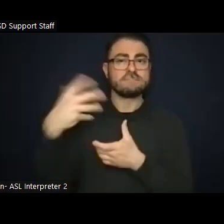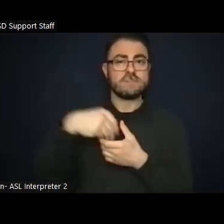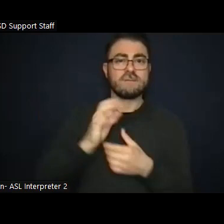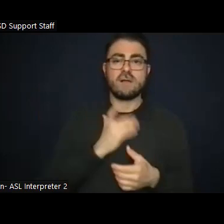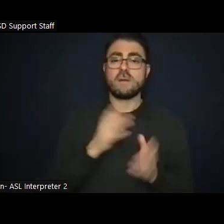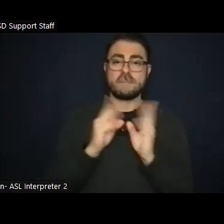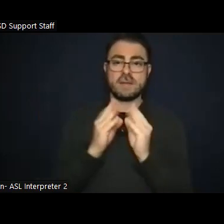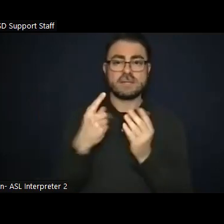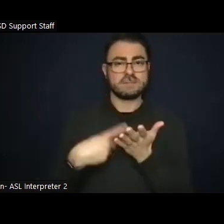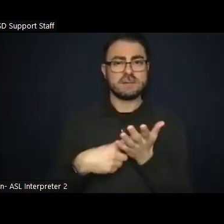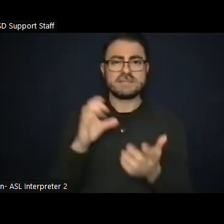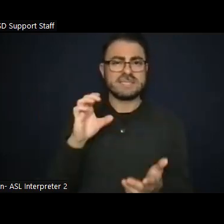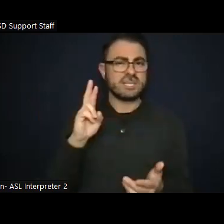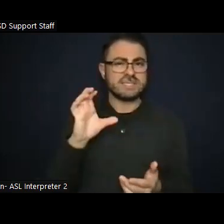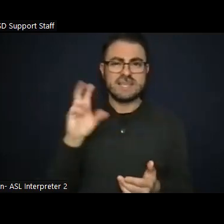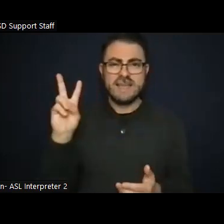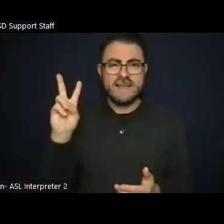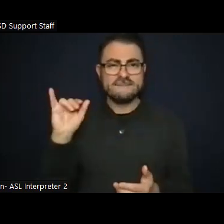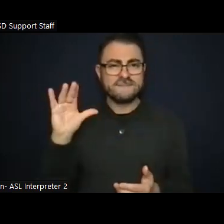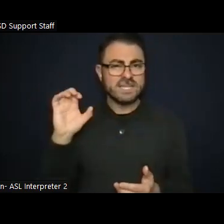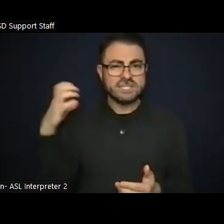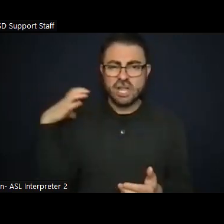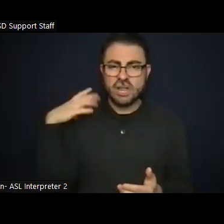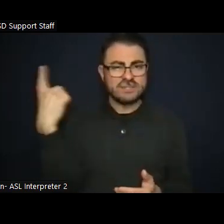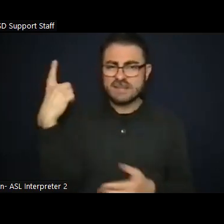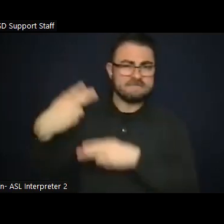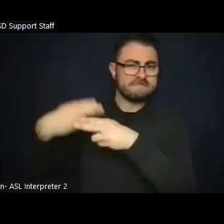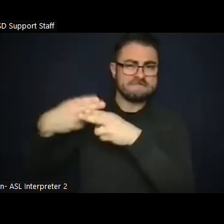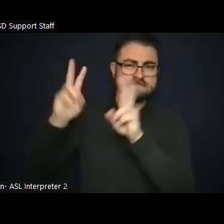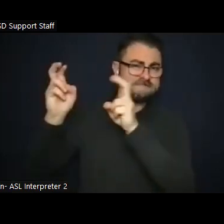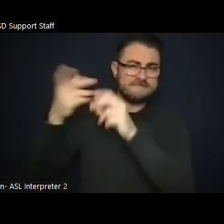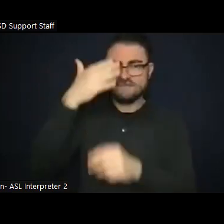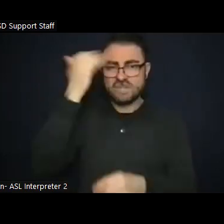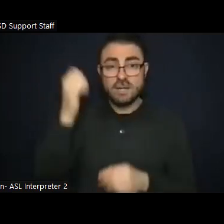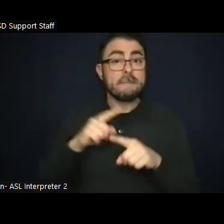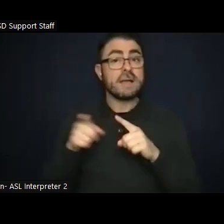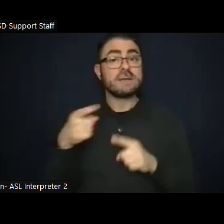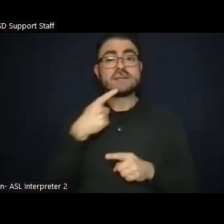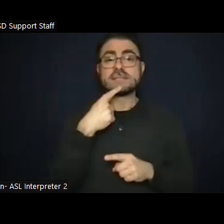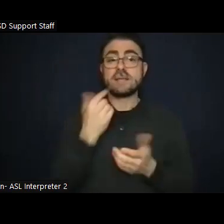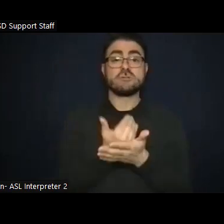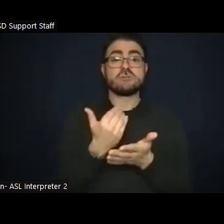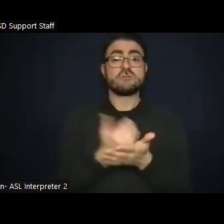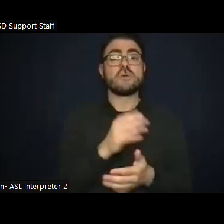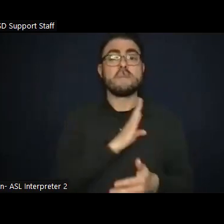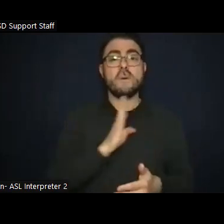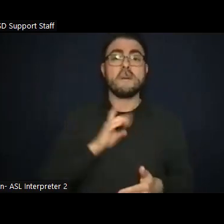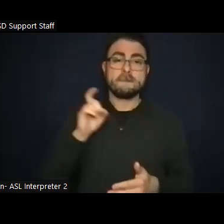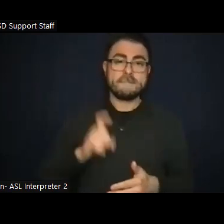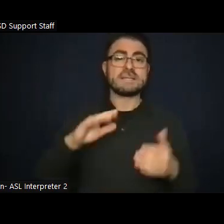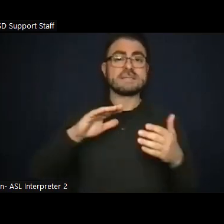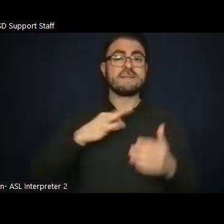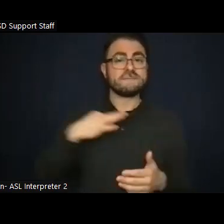chair, I forgot the title. And he talked about how he feels like our new board needs to be community members, volunteer